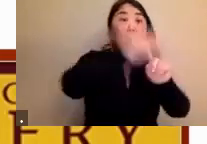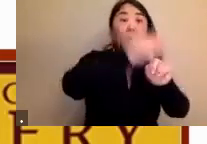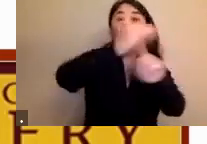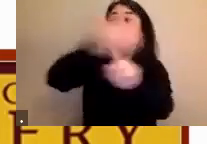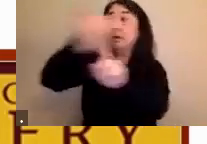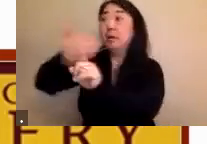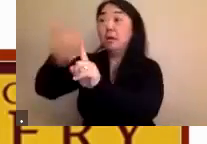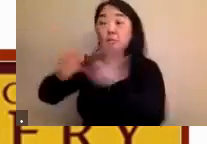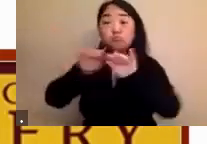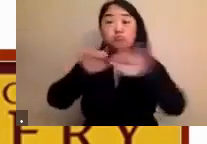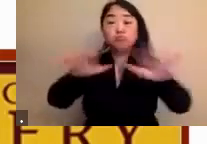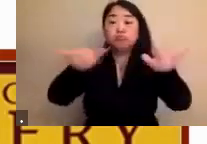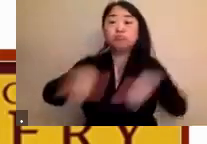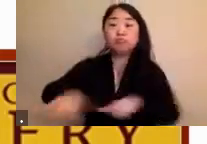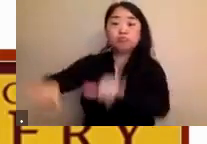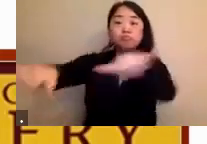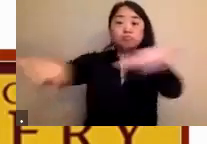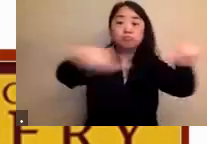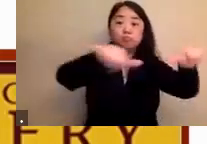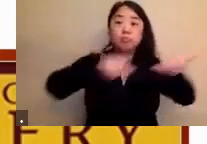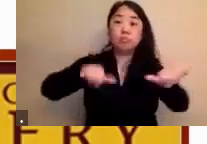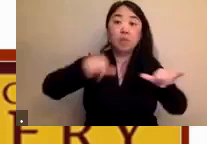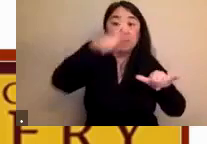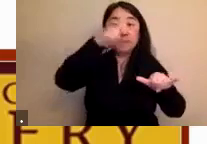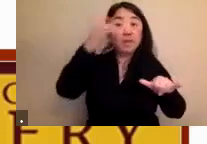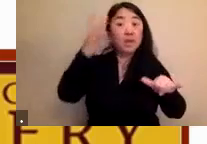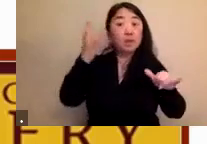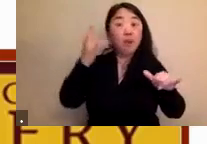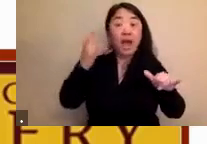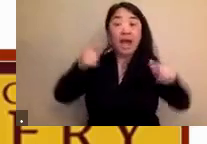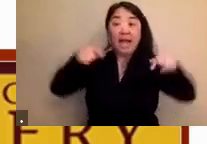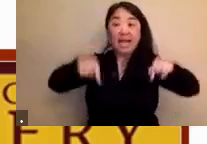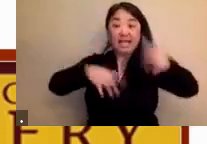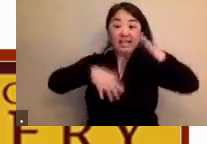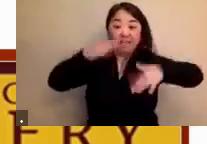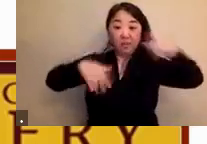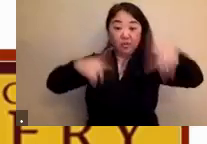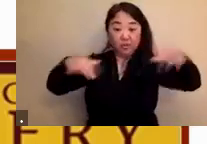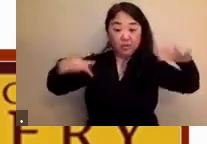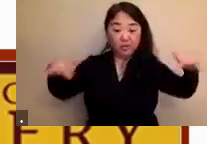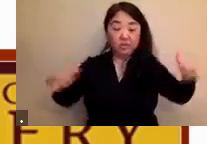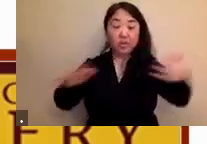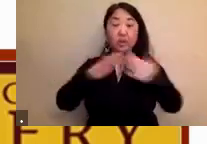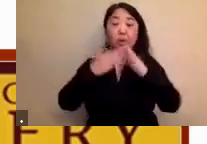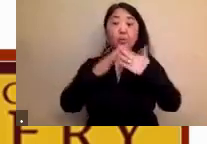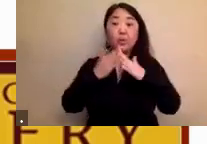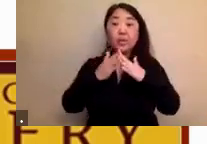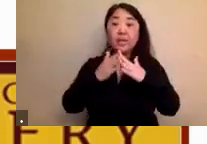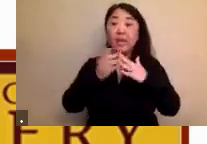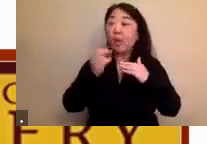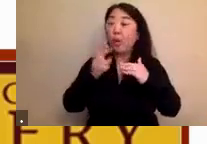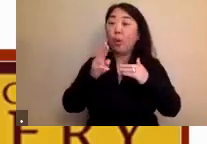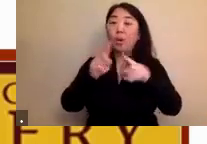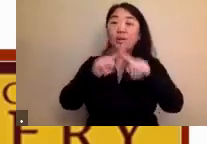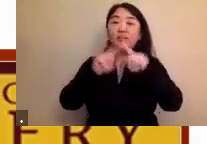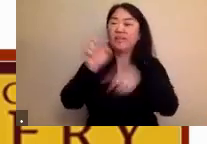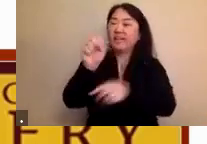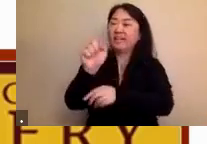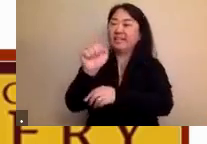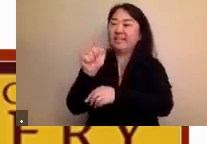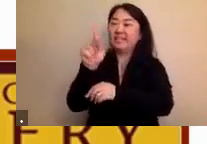manner because there was not a diverse community available or diverse stakeholders were not involved